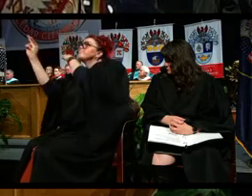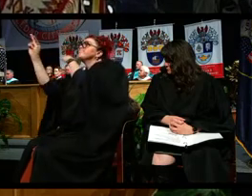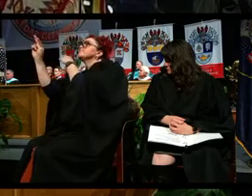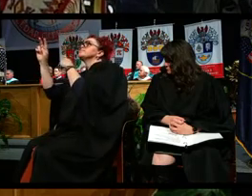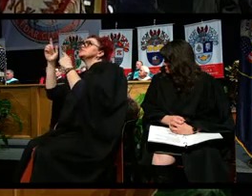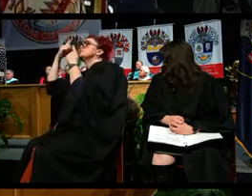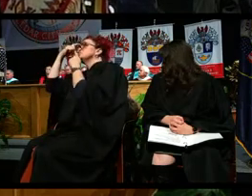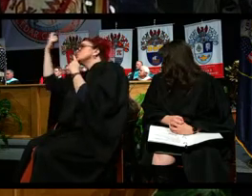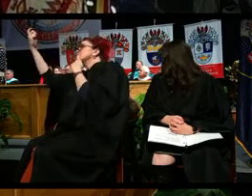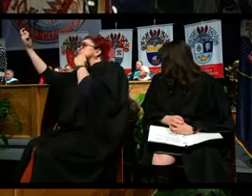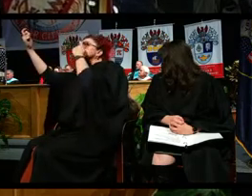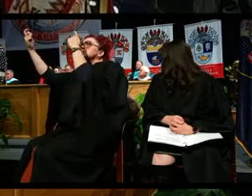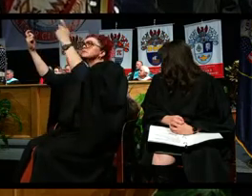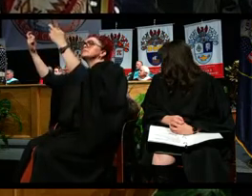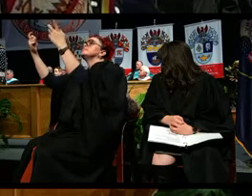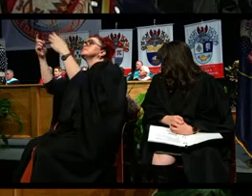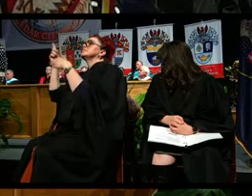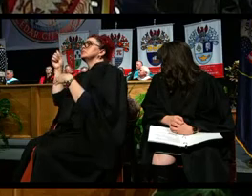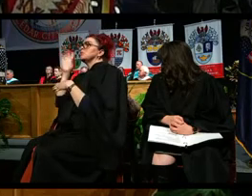way.